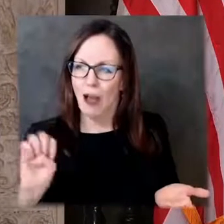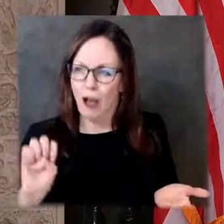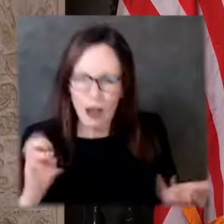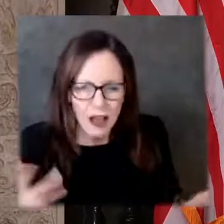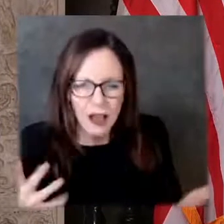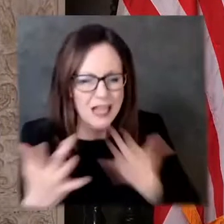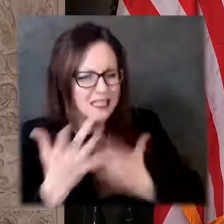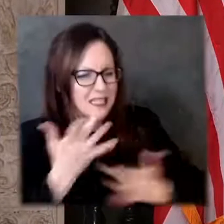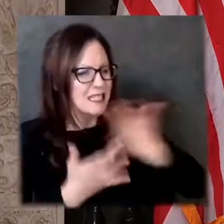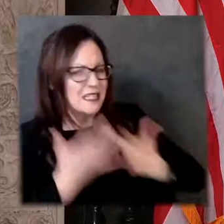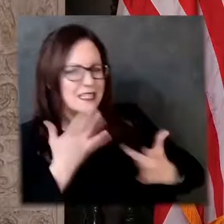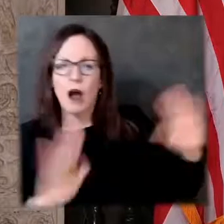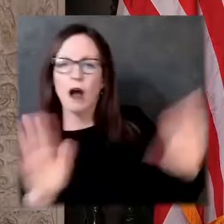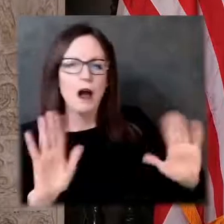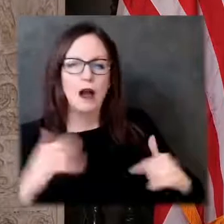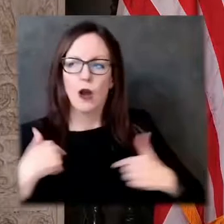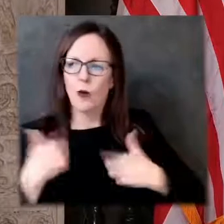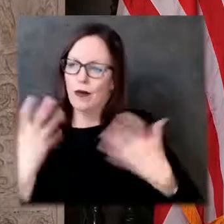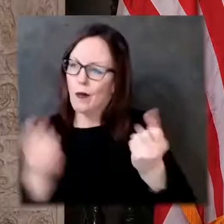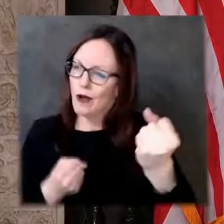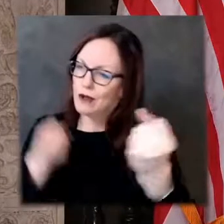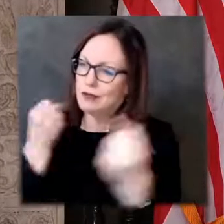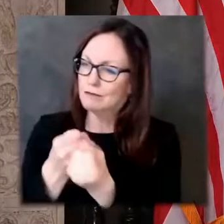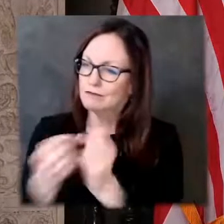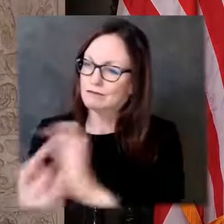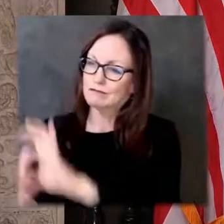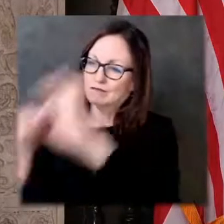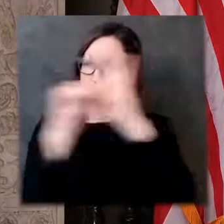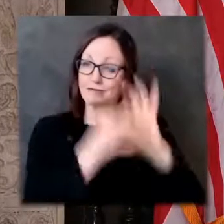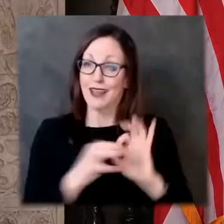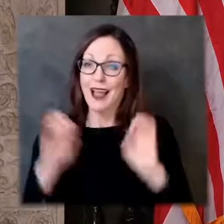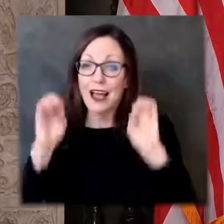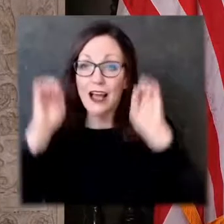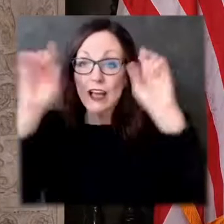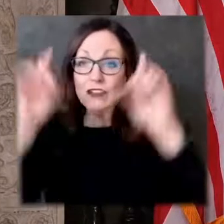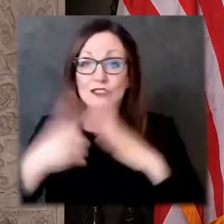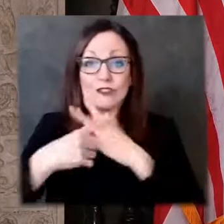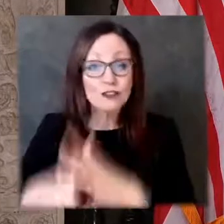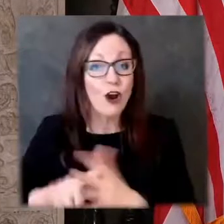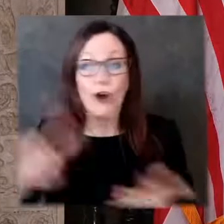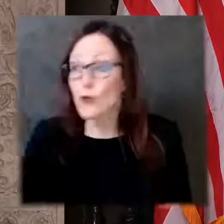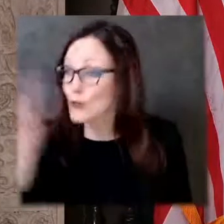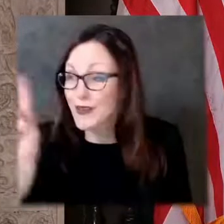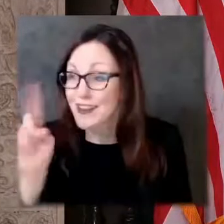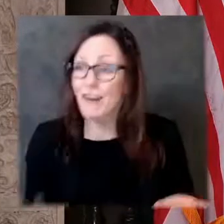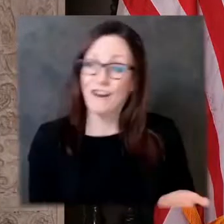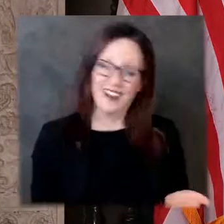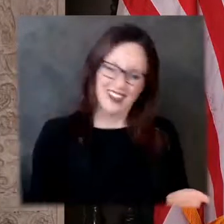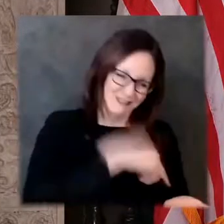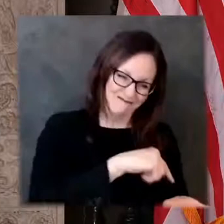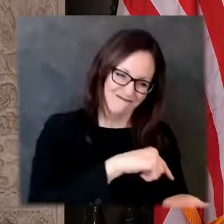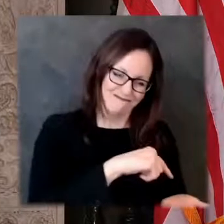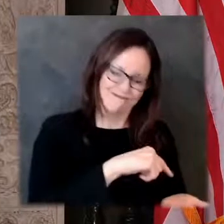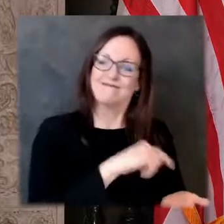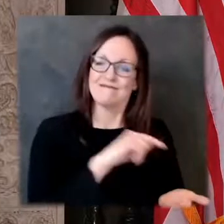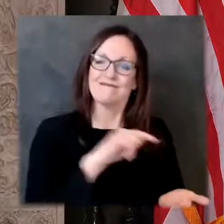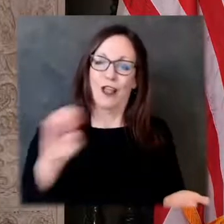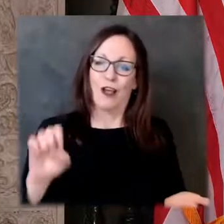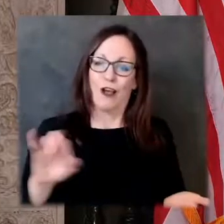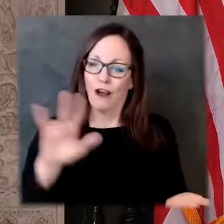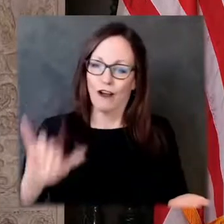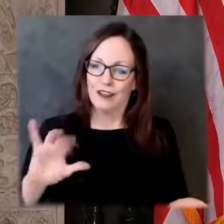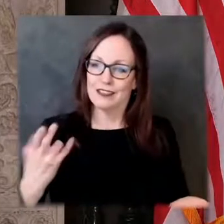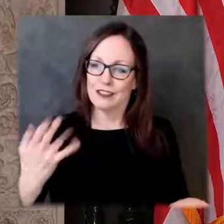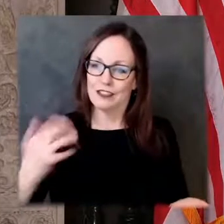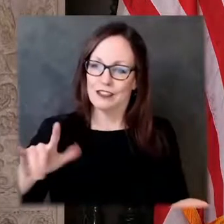to support our kids and our families to address quality, access, and equity in our early education and child care system for